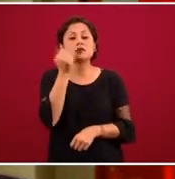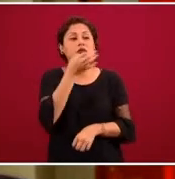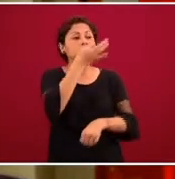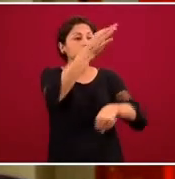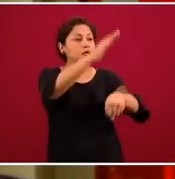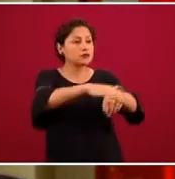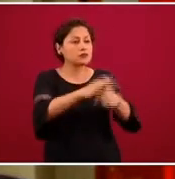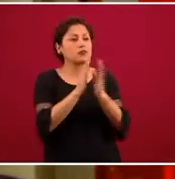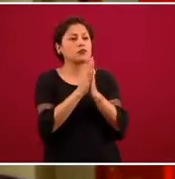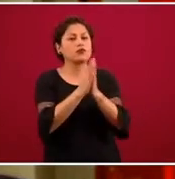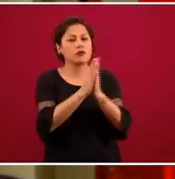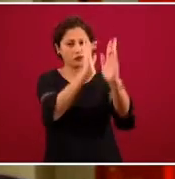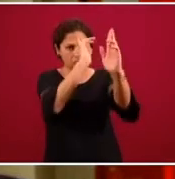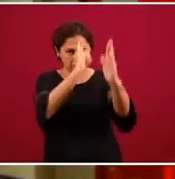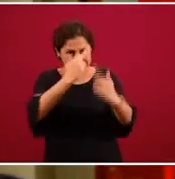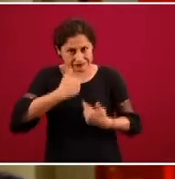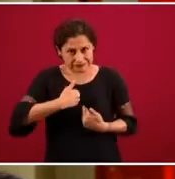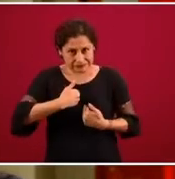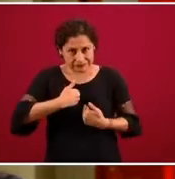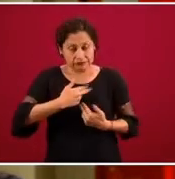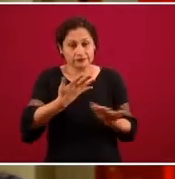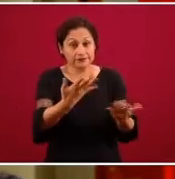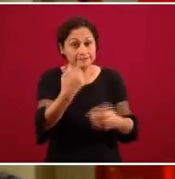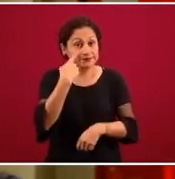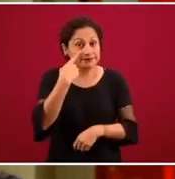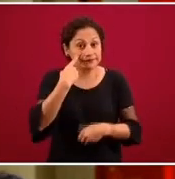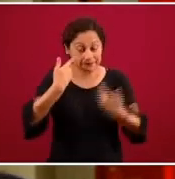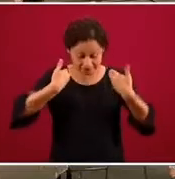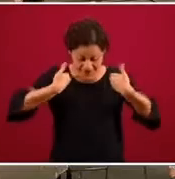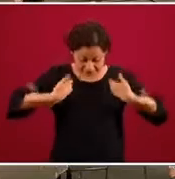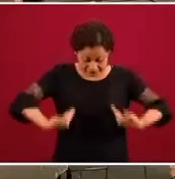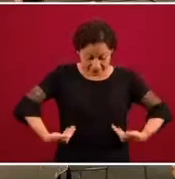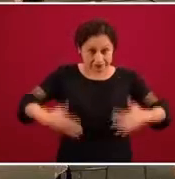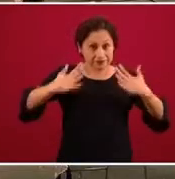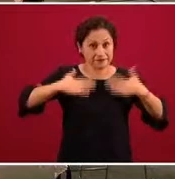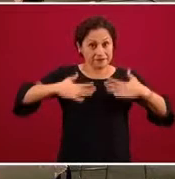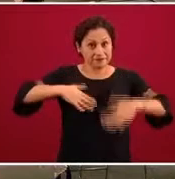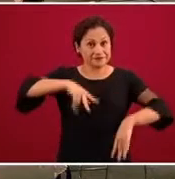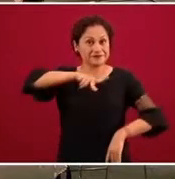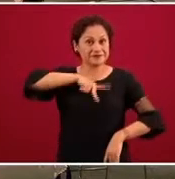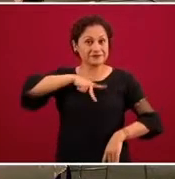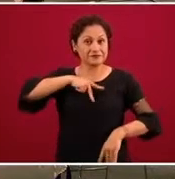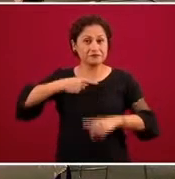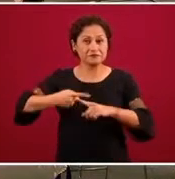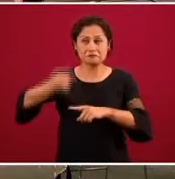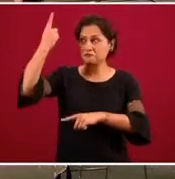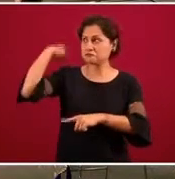Now, this uniform that I have today, I've been wearing this for 27 years.